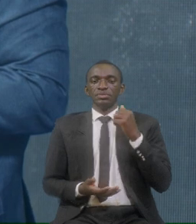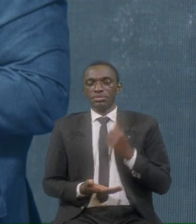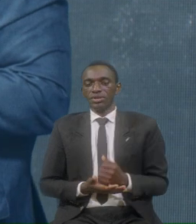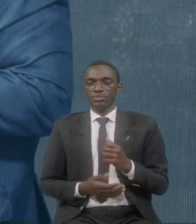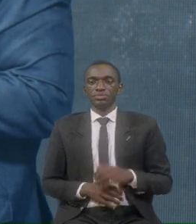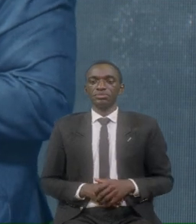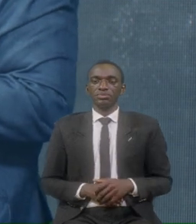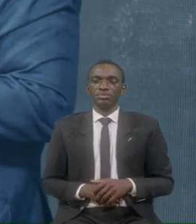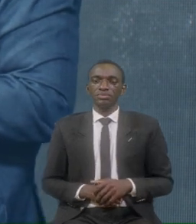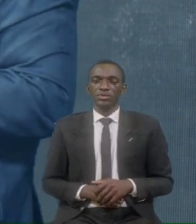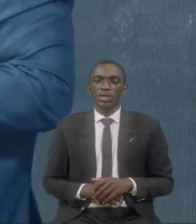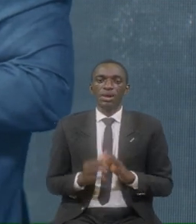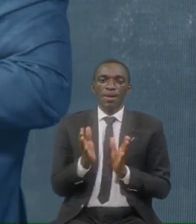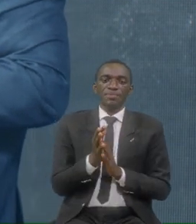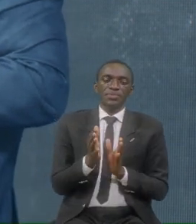Praise the Lord.